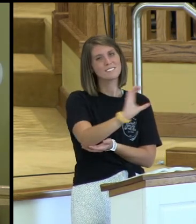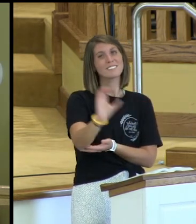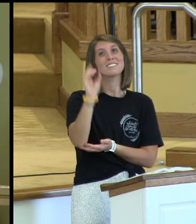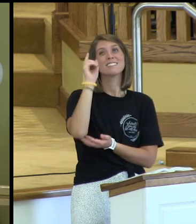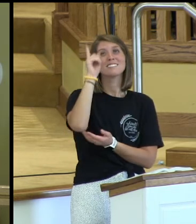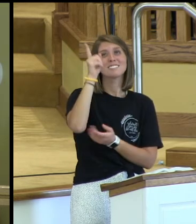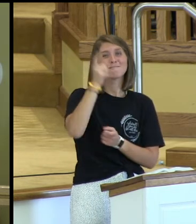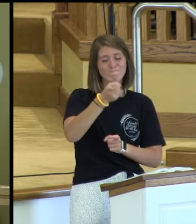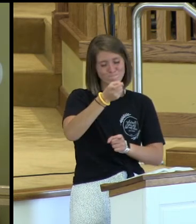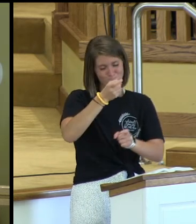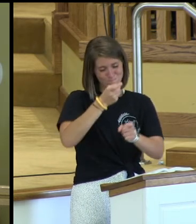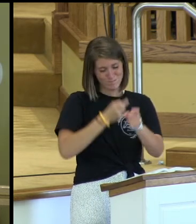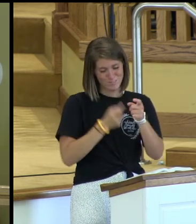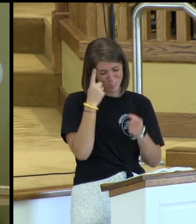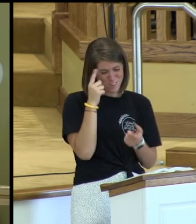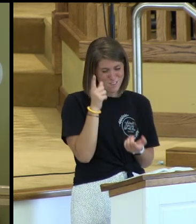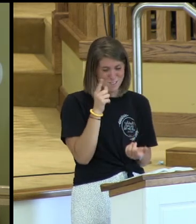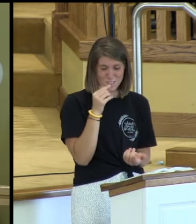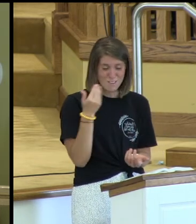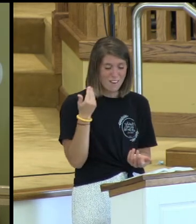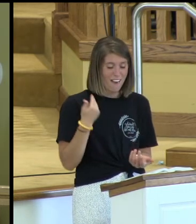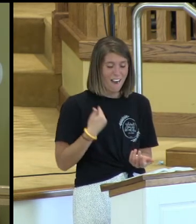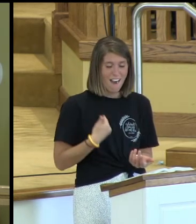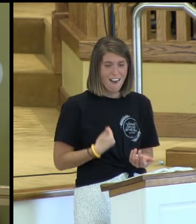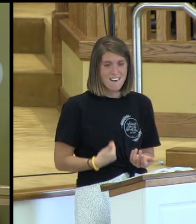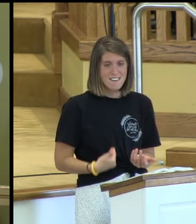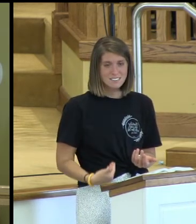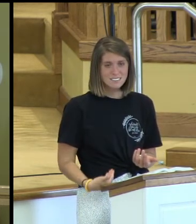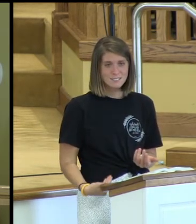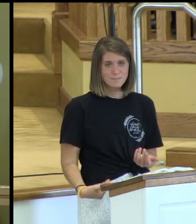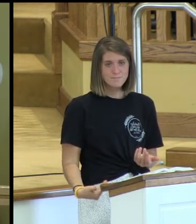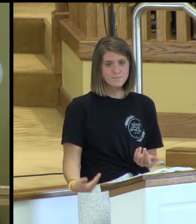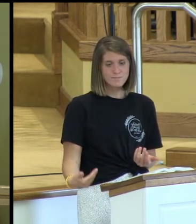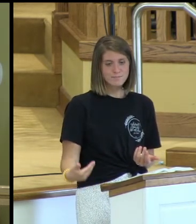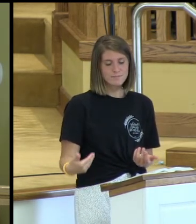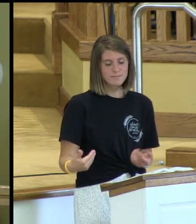who am I?